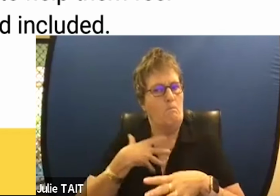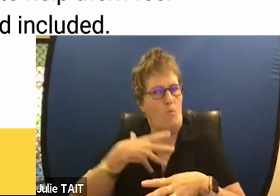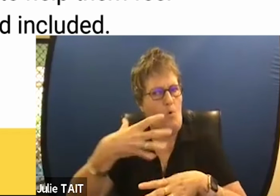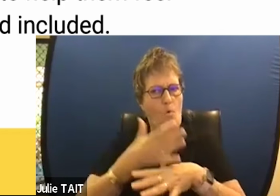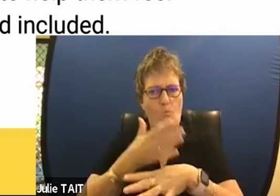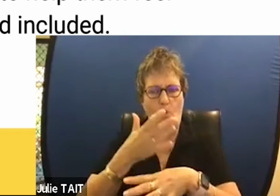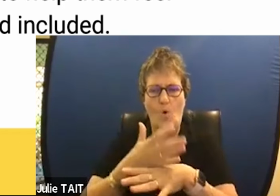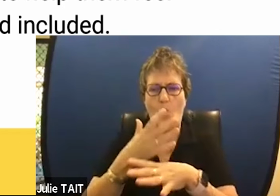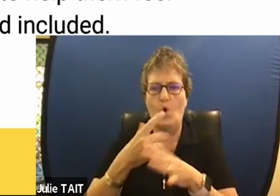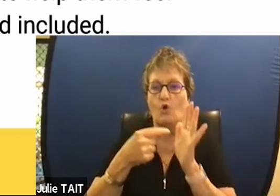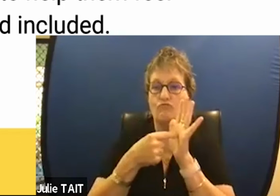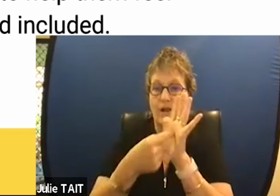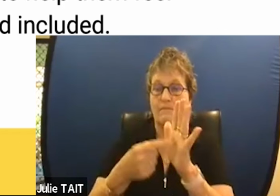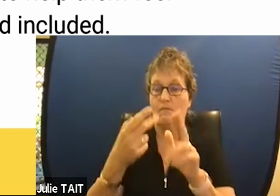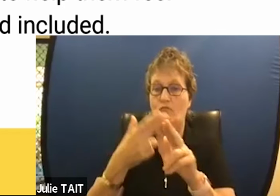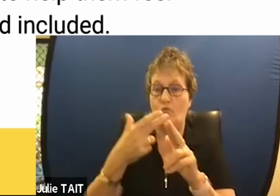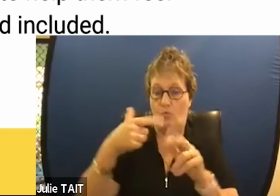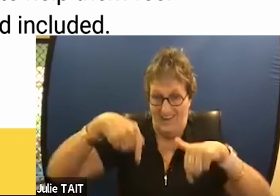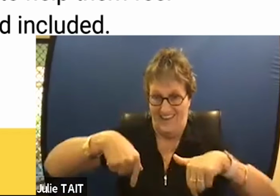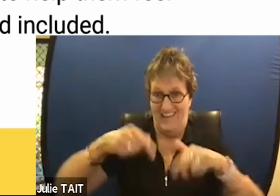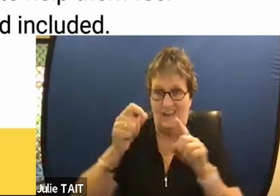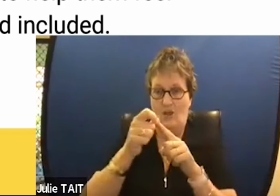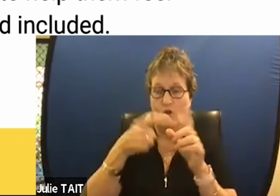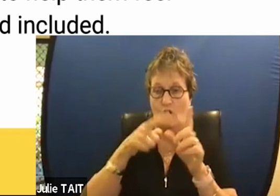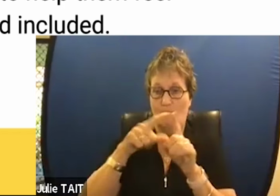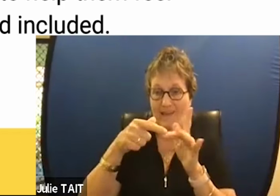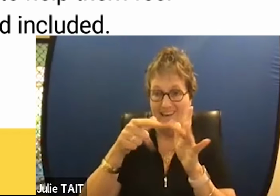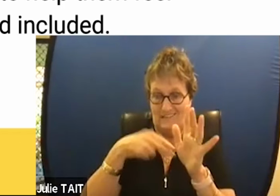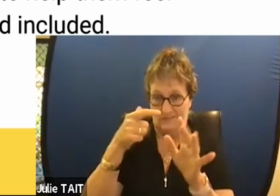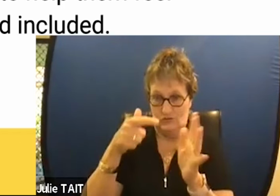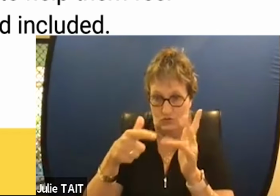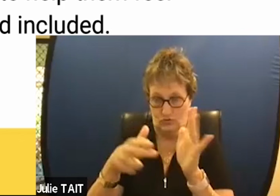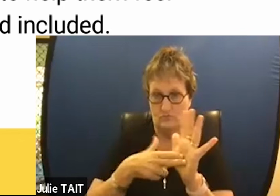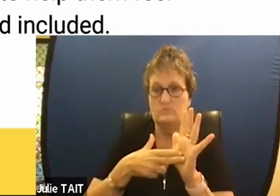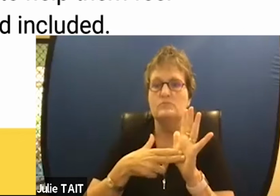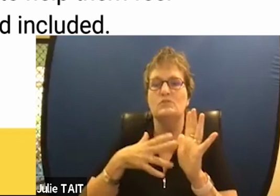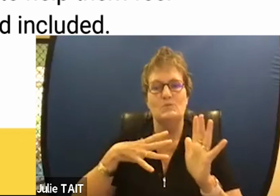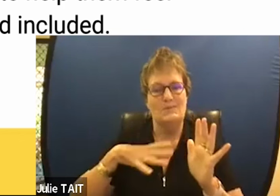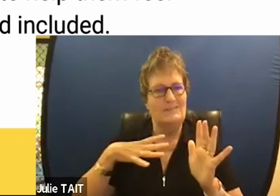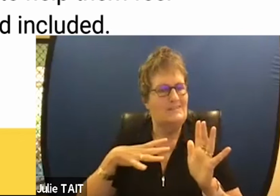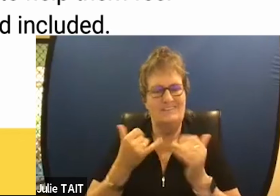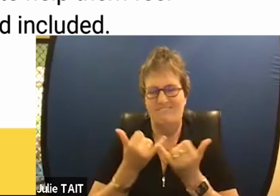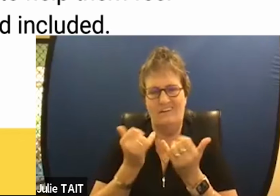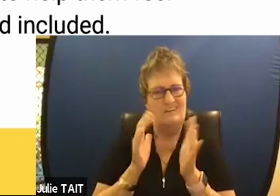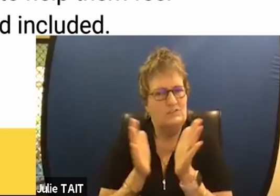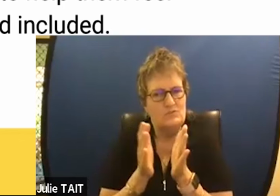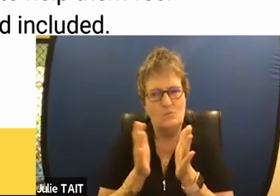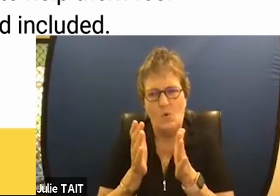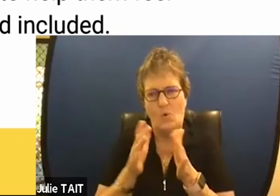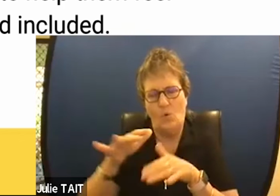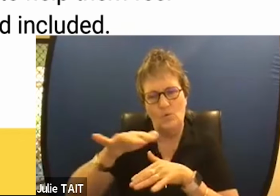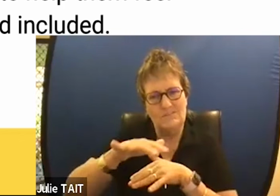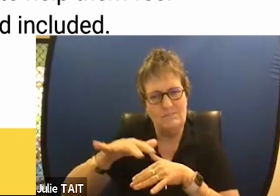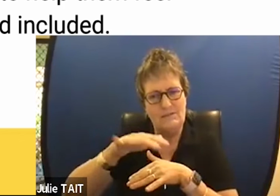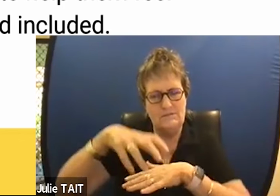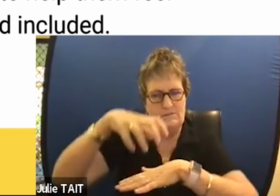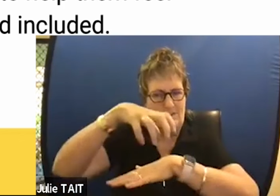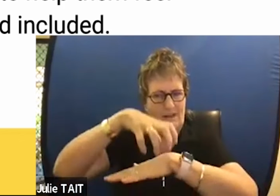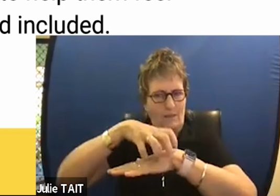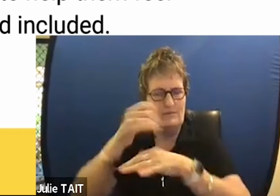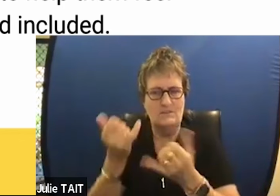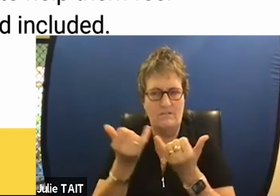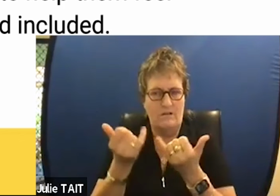Recommendations here on Paddington was we're lacking a quiet space. It's a small campus, we have limited space.